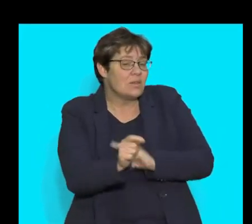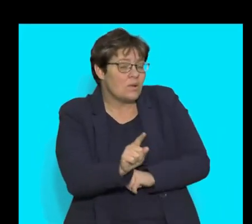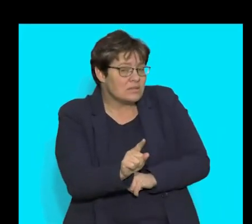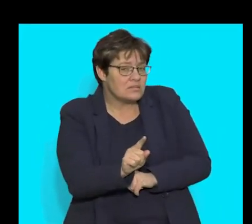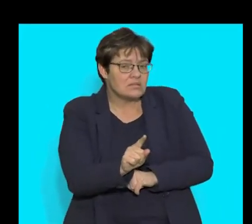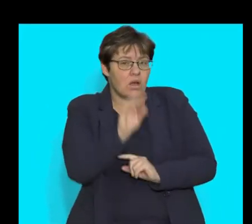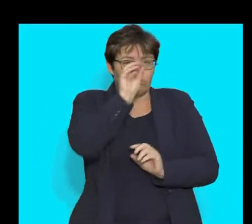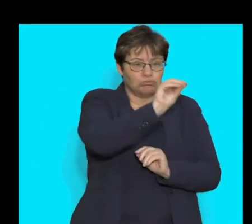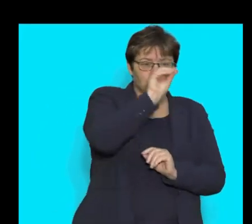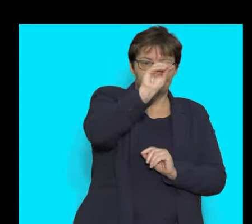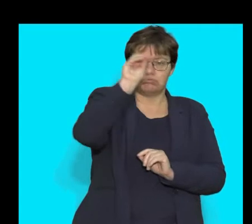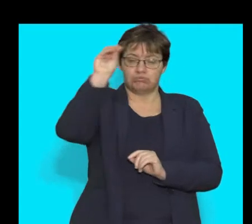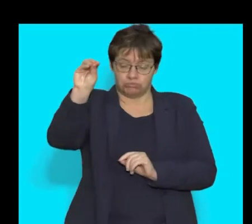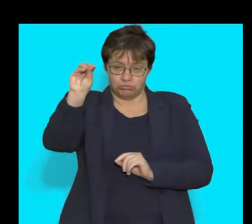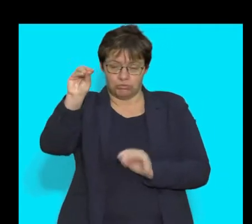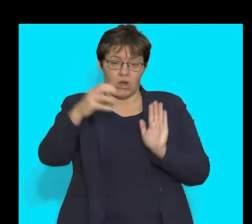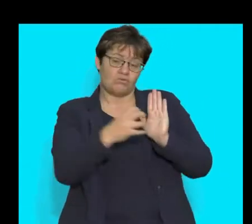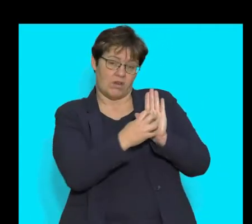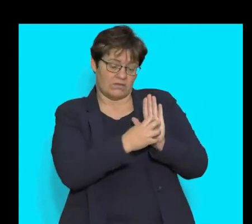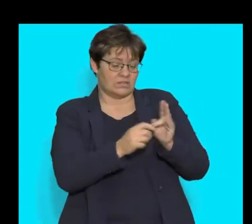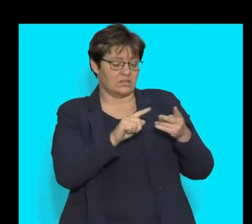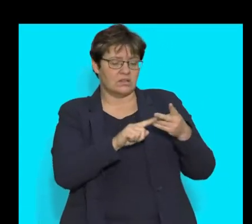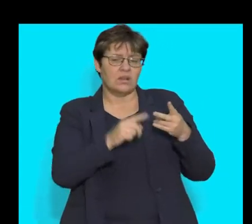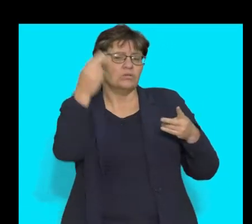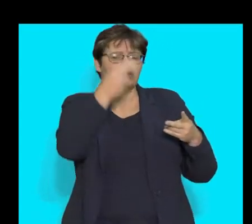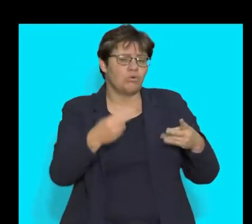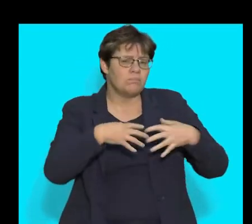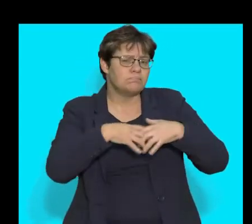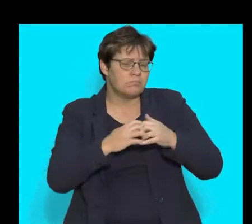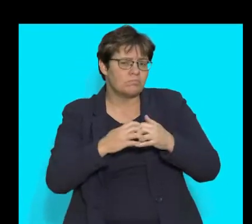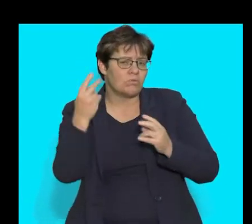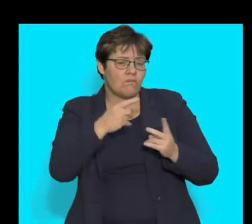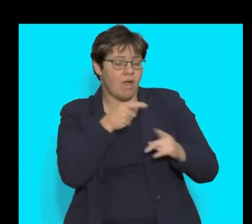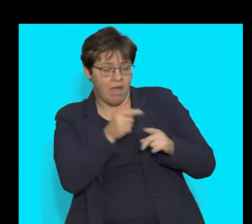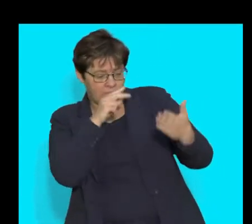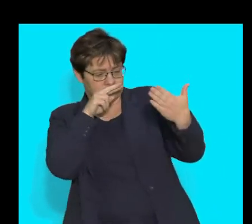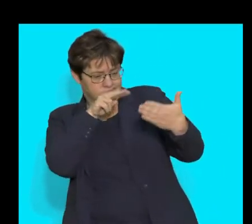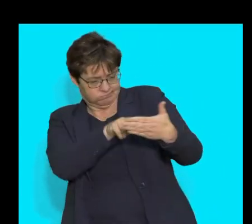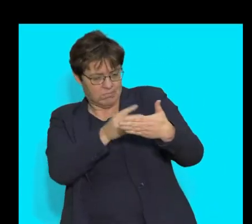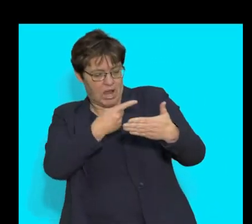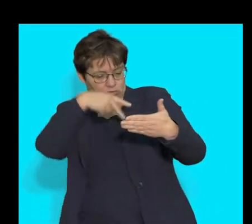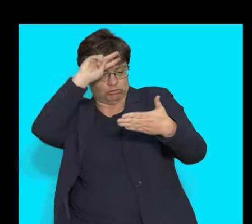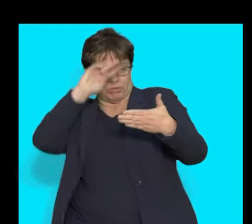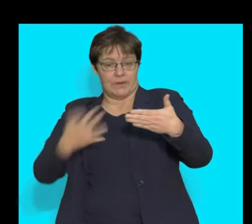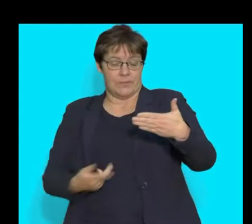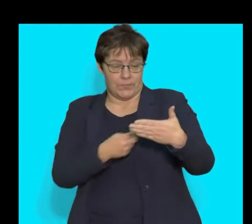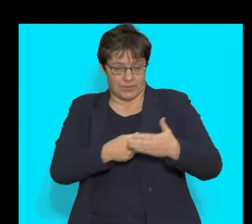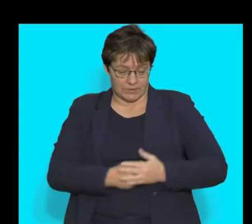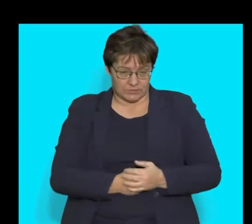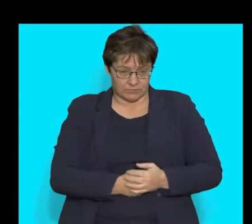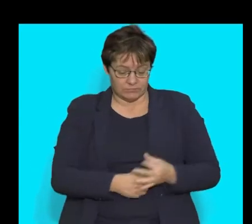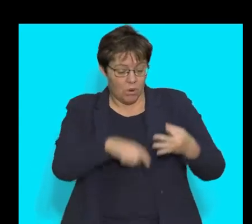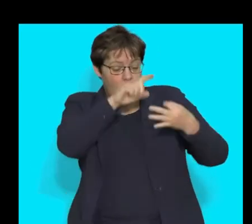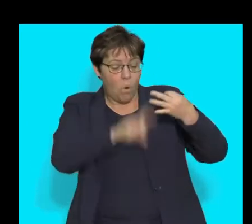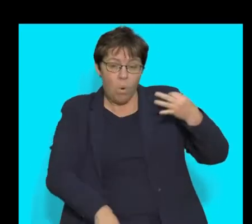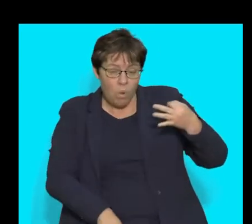to the plotting of graphs, the sketching of graphs, and interpreting of graphs. Now, we're not